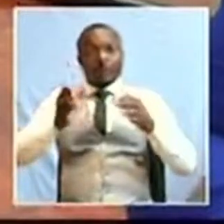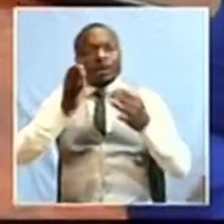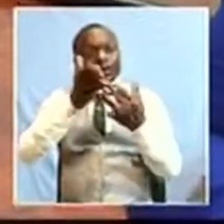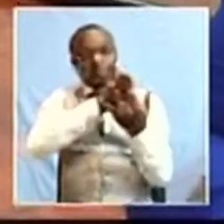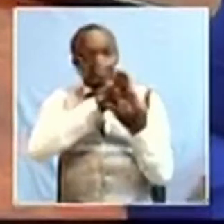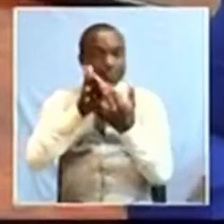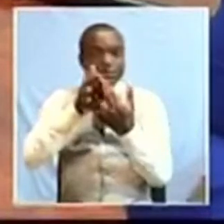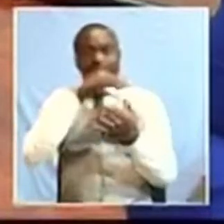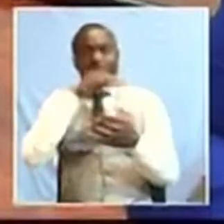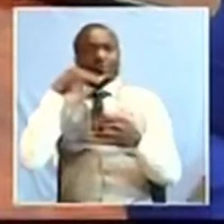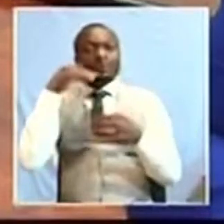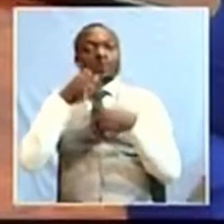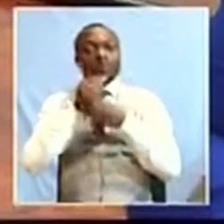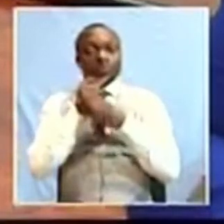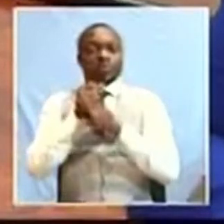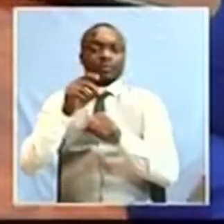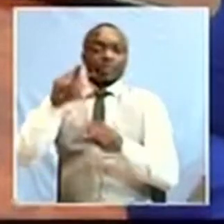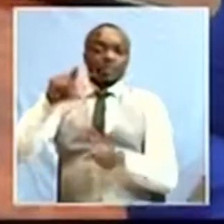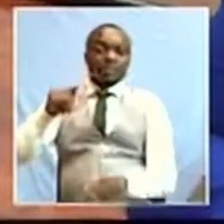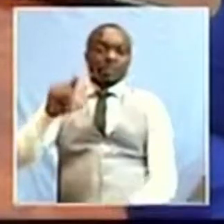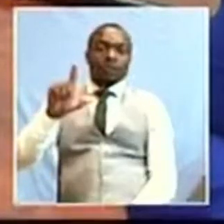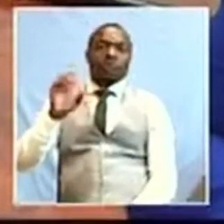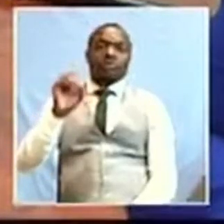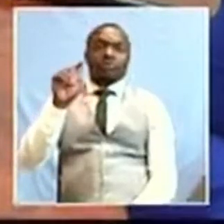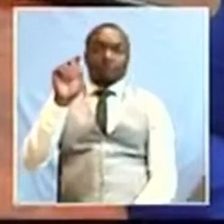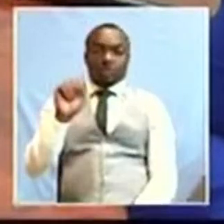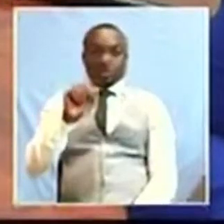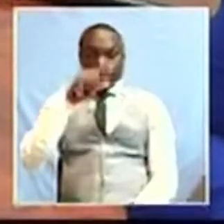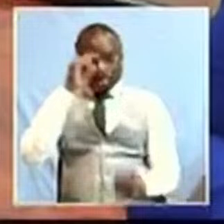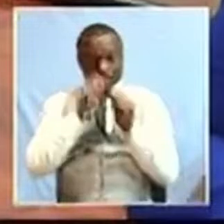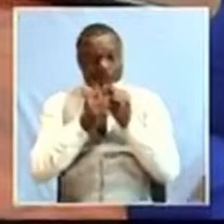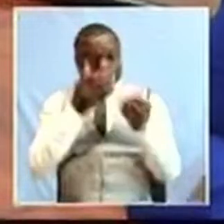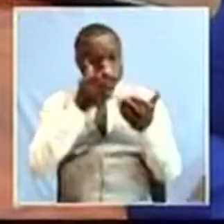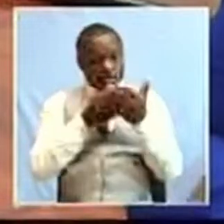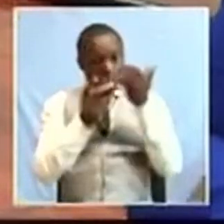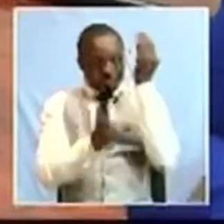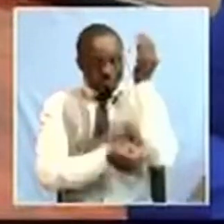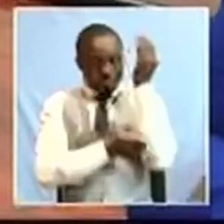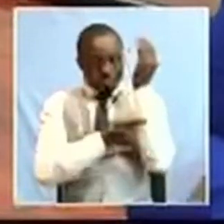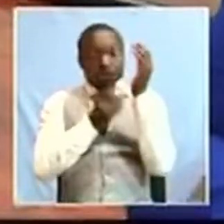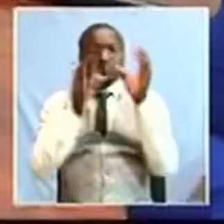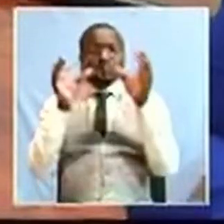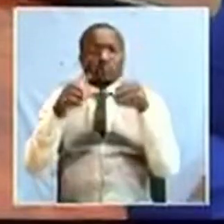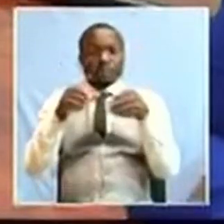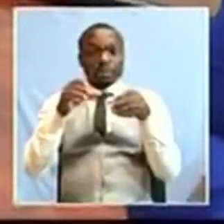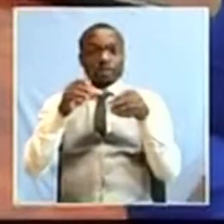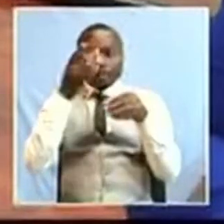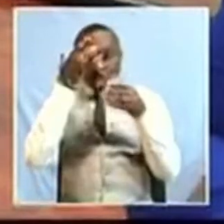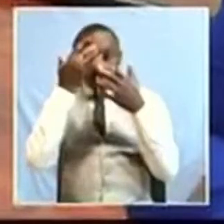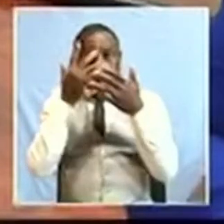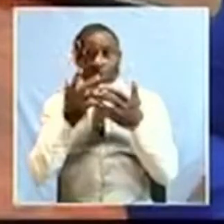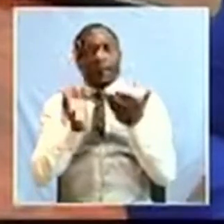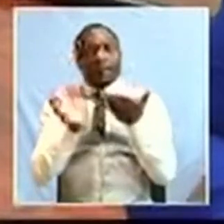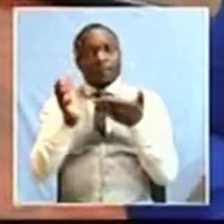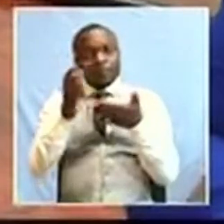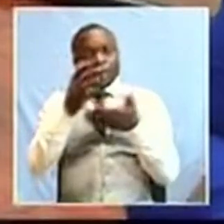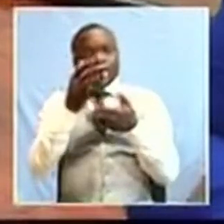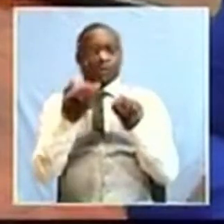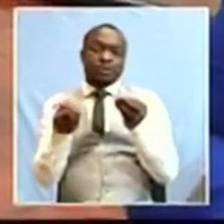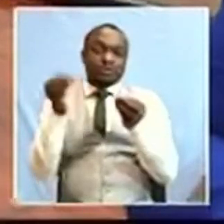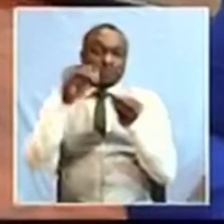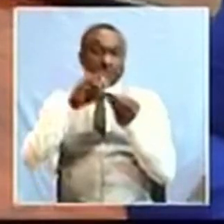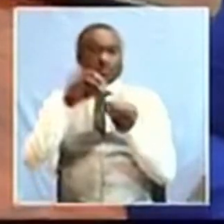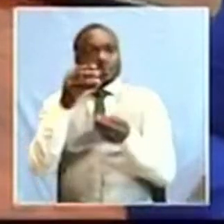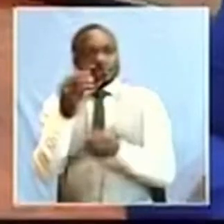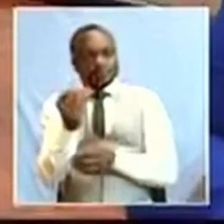create residential plots. As a result of these developments, the Council is expected to raise additional